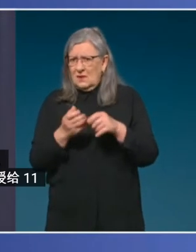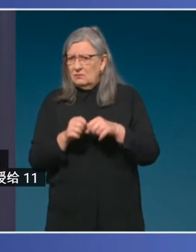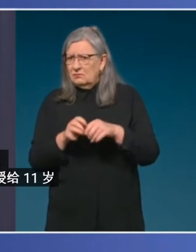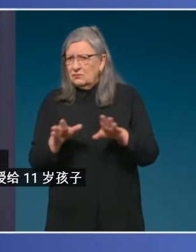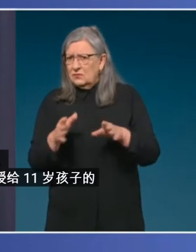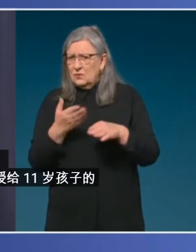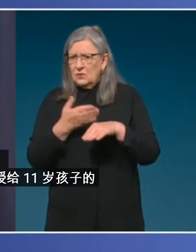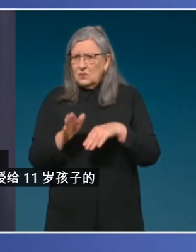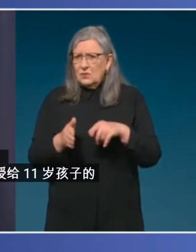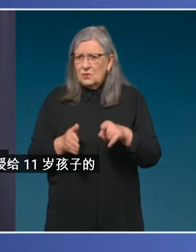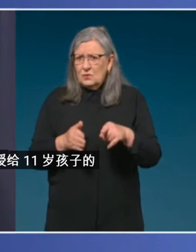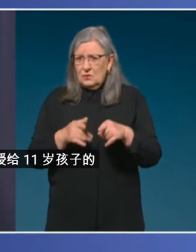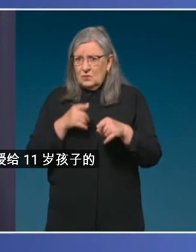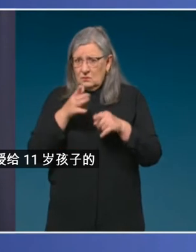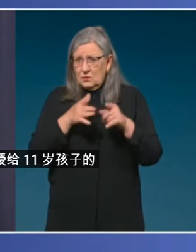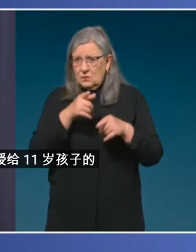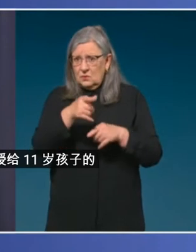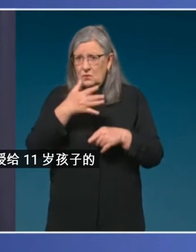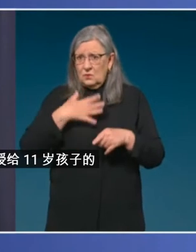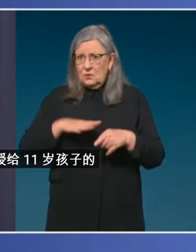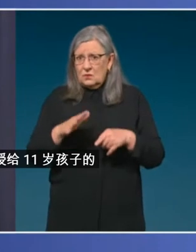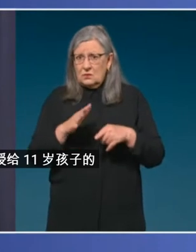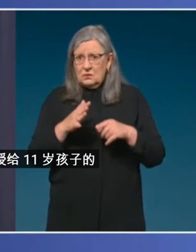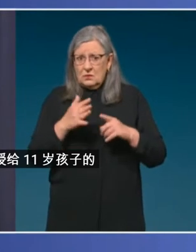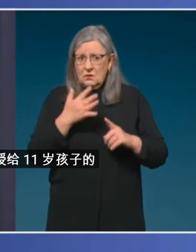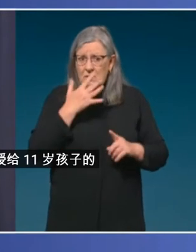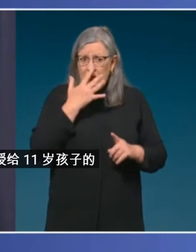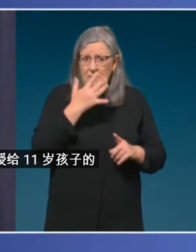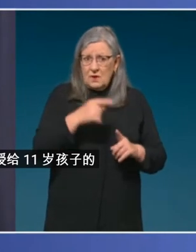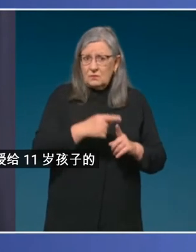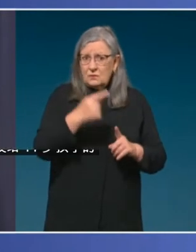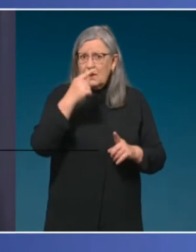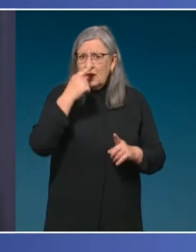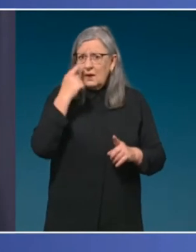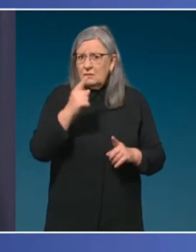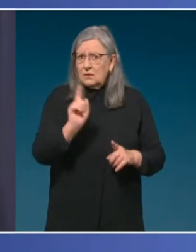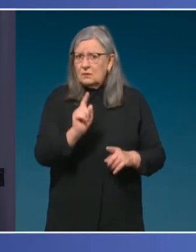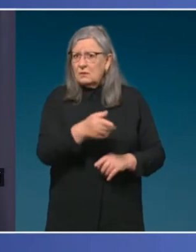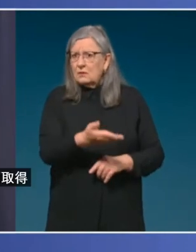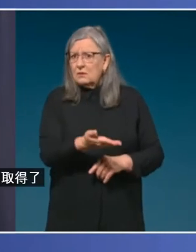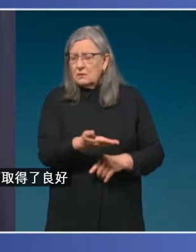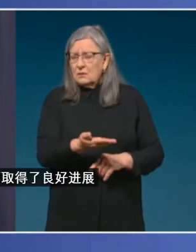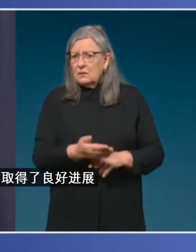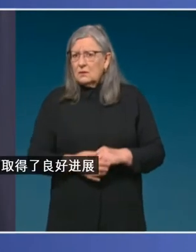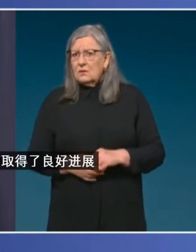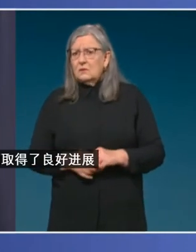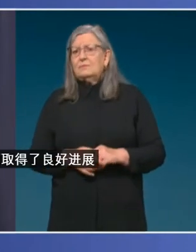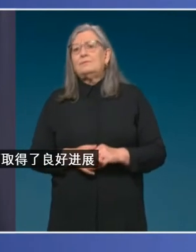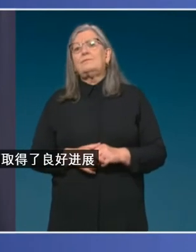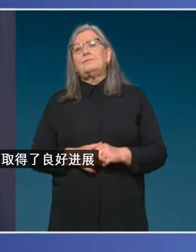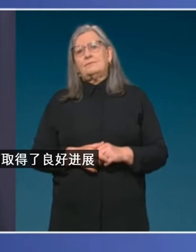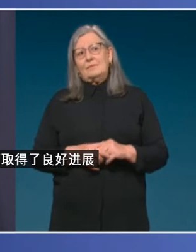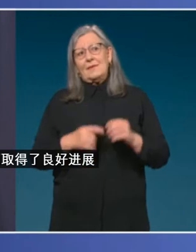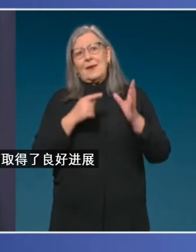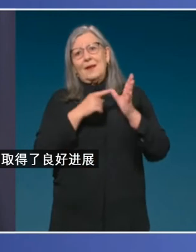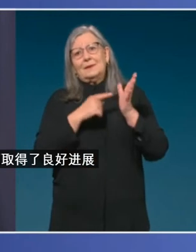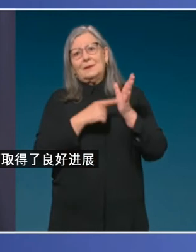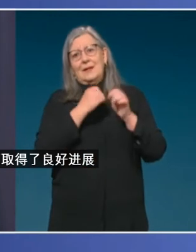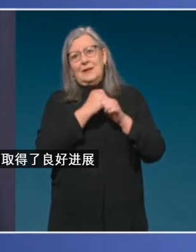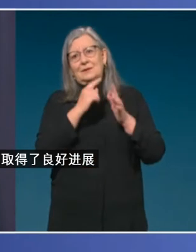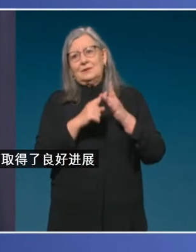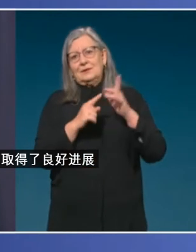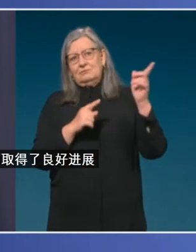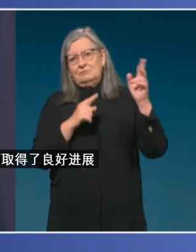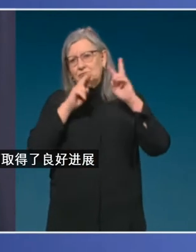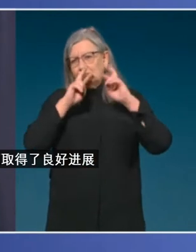to 11-year-olds, the update yesterday from Professor Skerritt is they're making good progress on the assessment of the